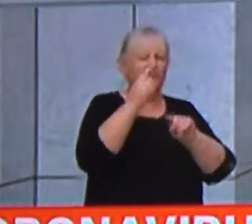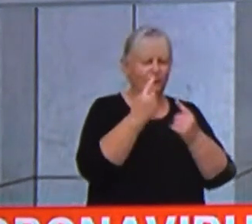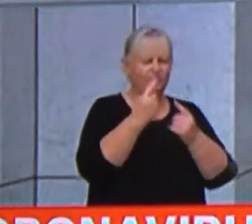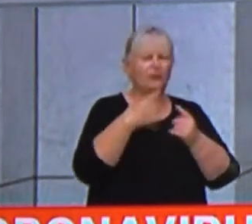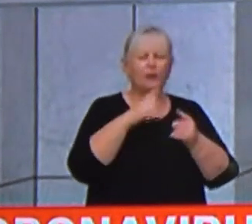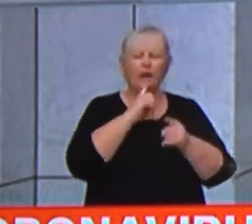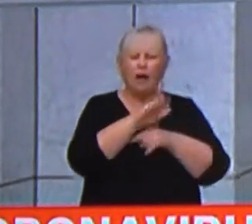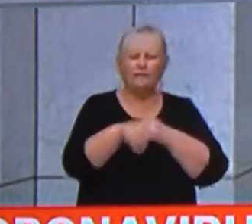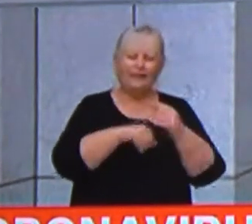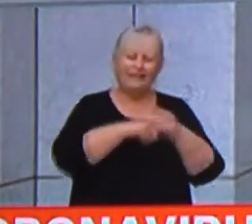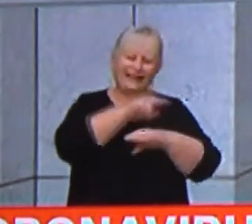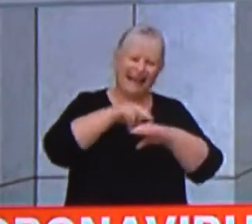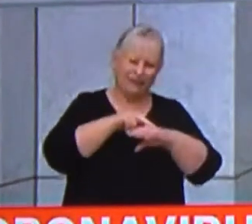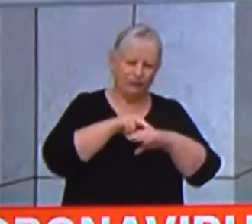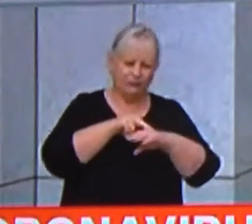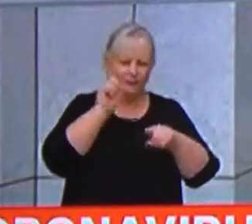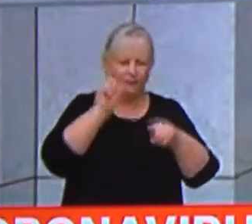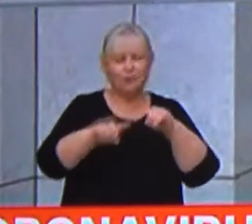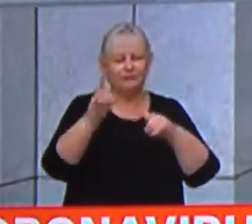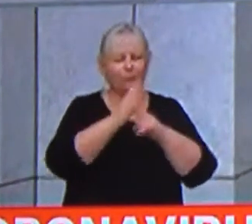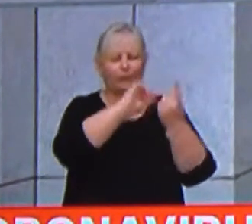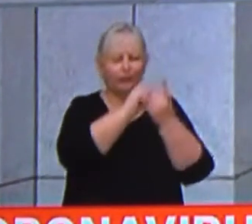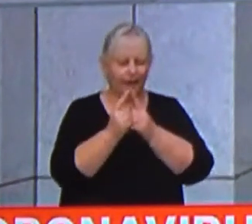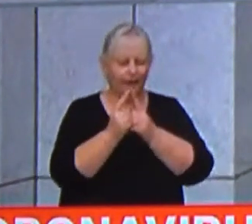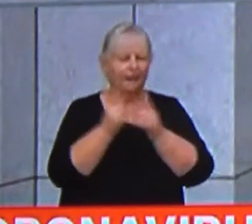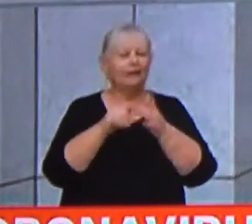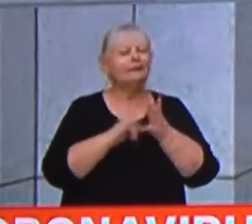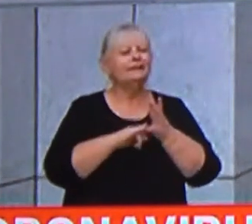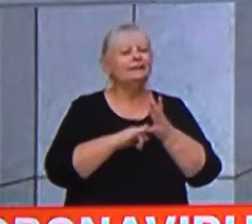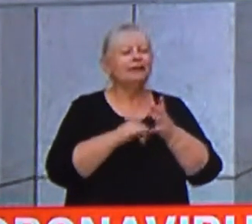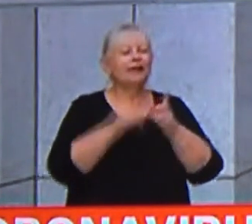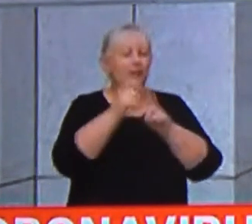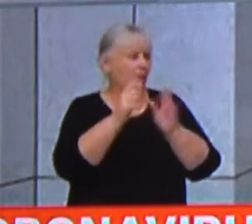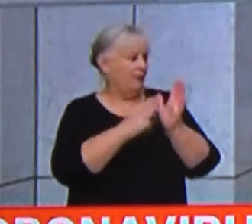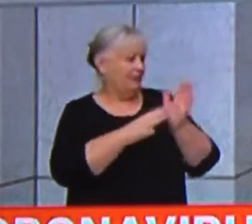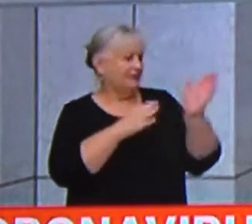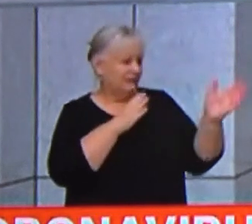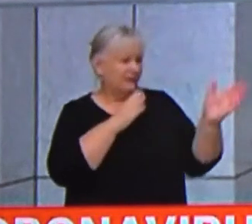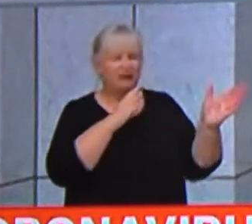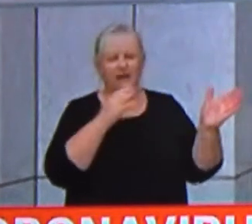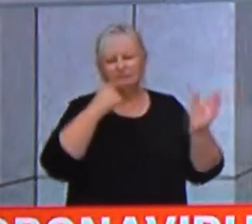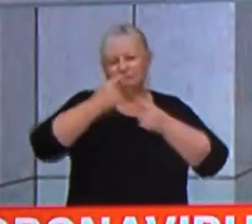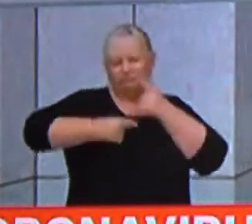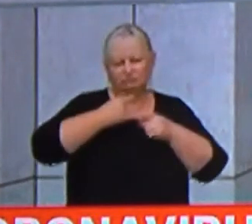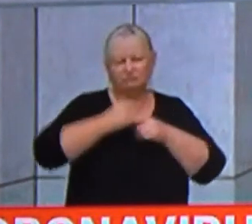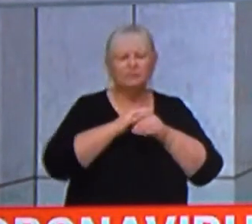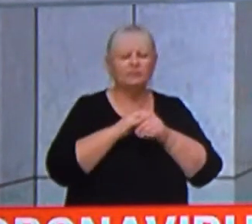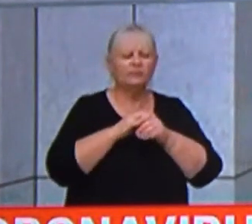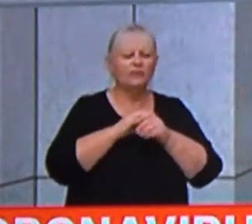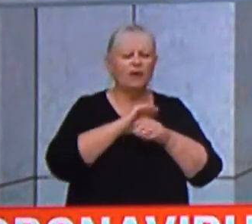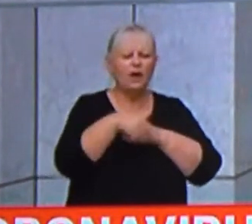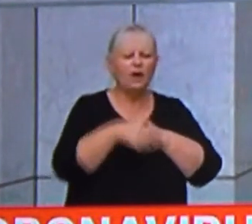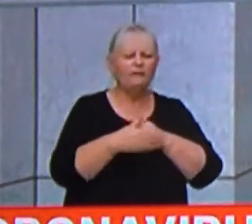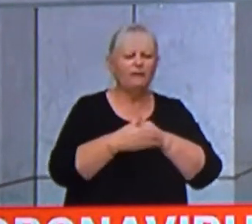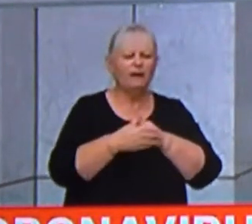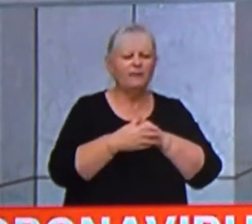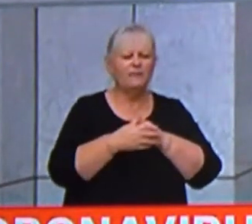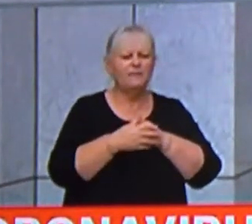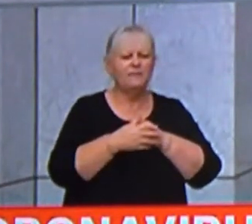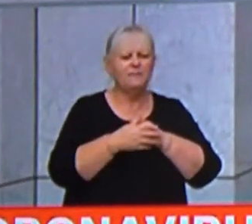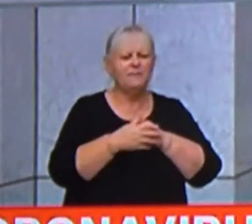ask that before you make any further decisions, that you take the opportunity to see the further measures that the government